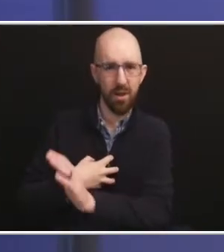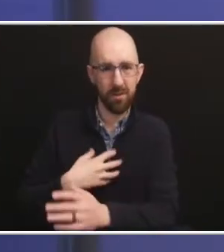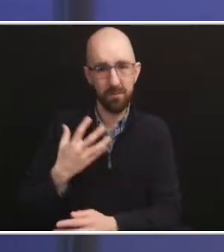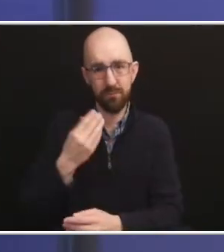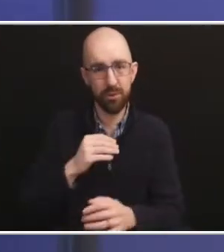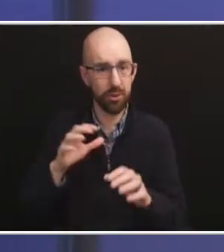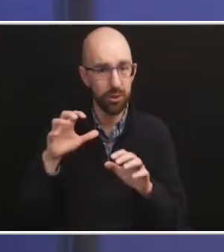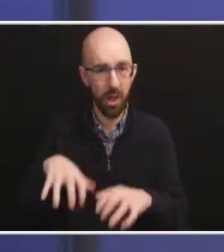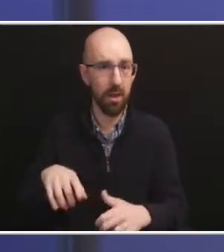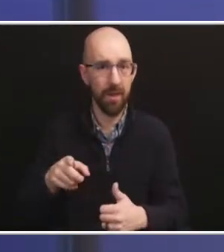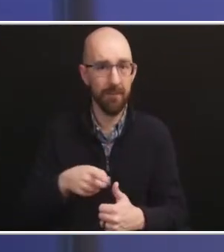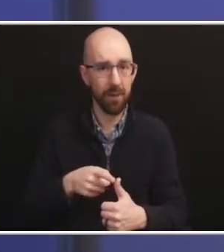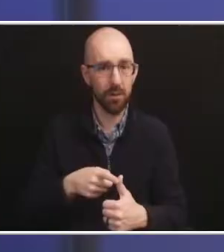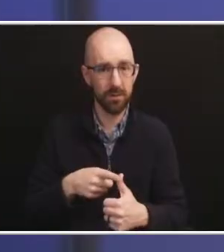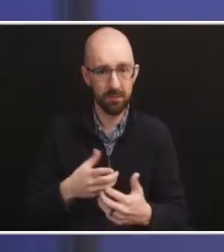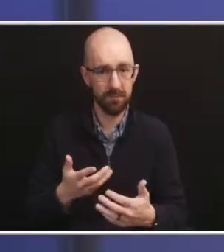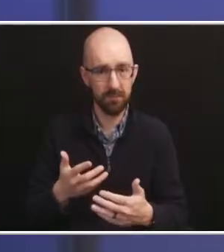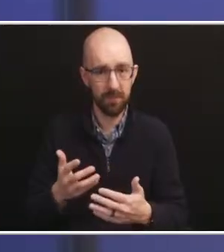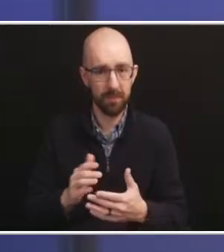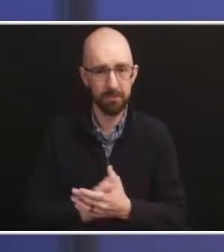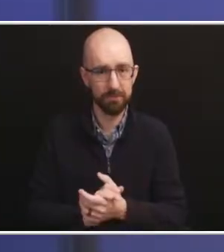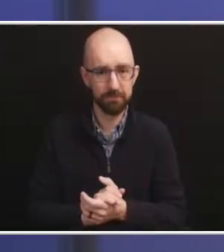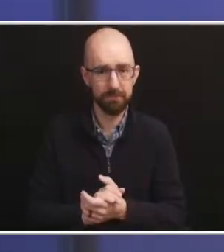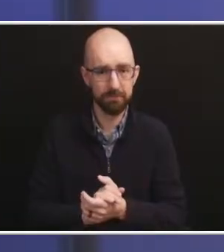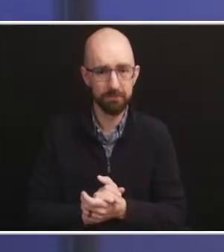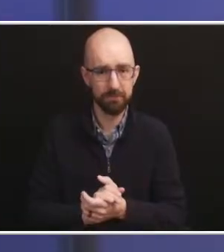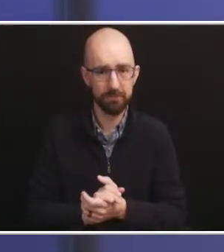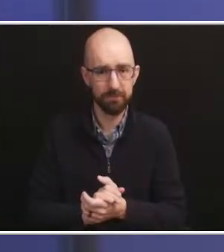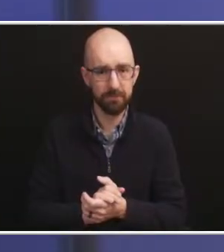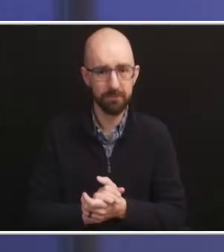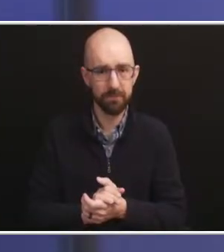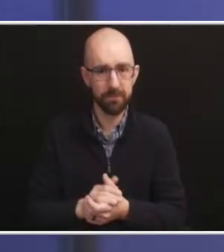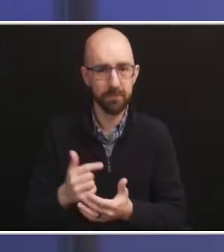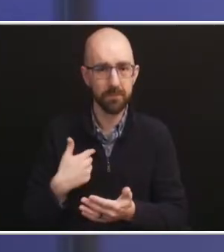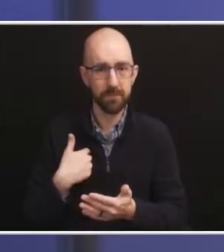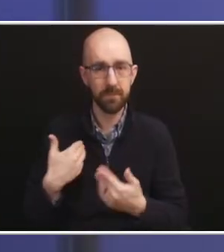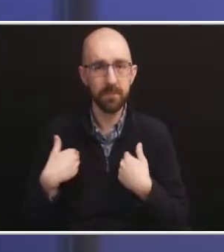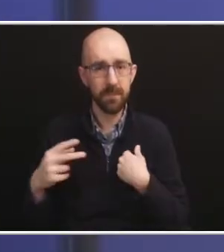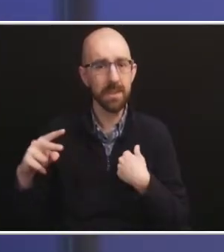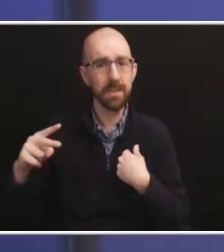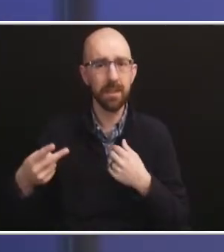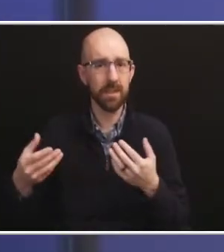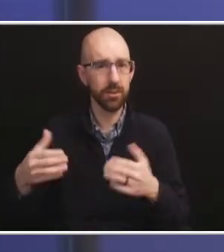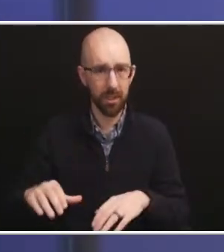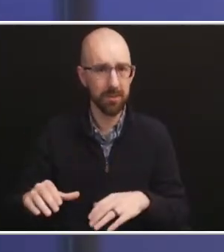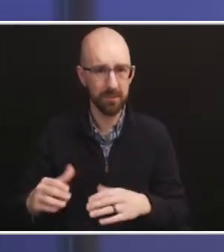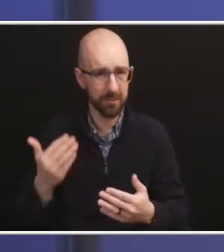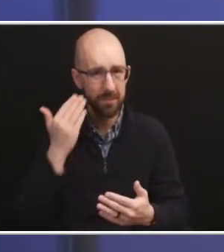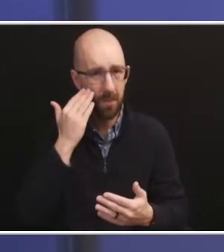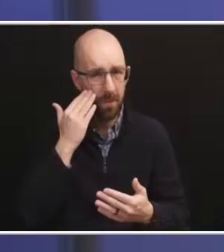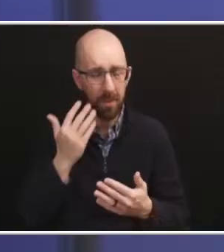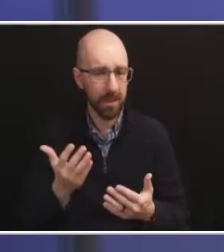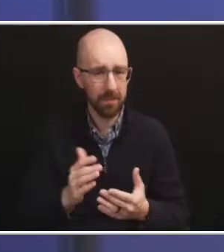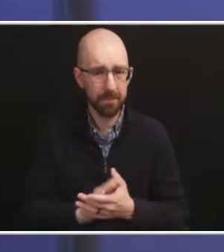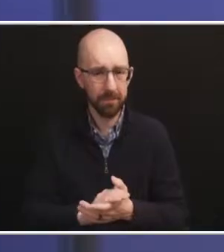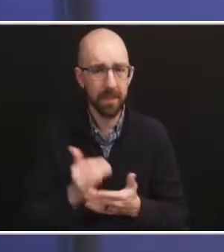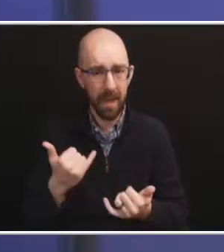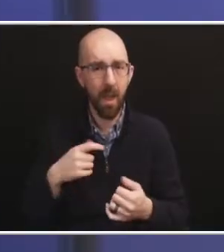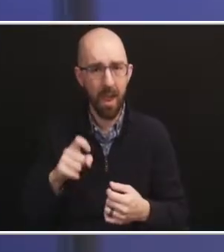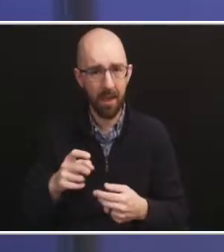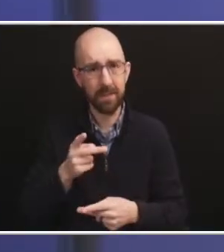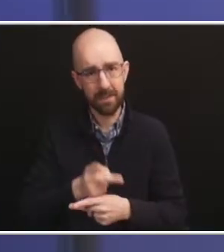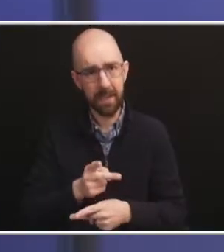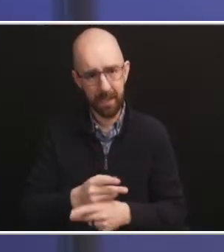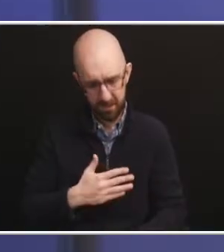first, knowing that I got a second chance, you know, and it's now I got to take care of this heart. Yeah.